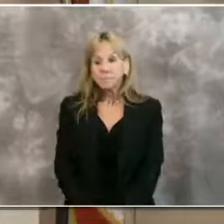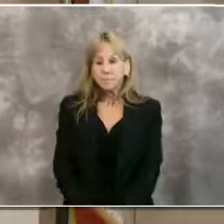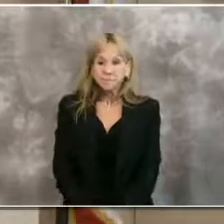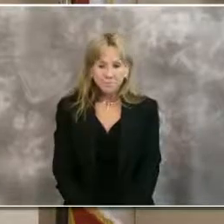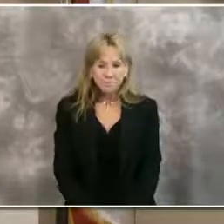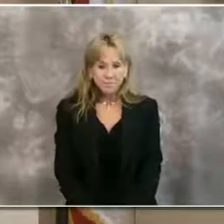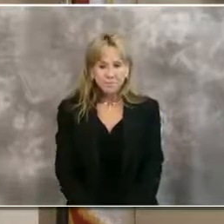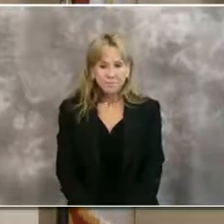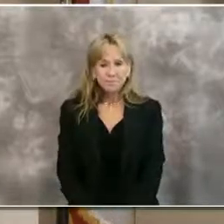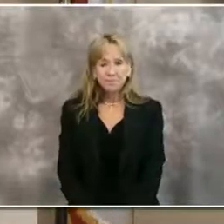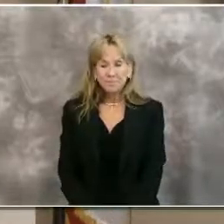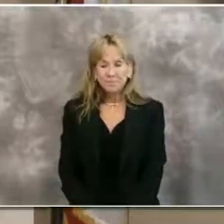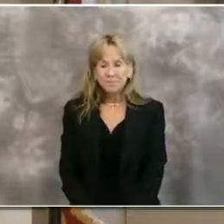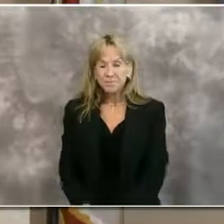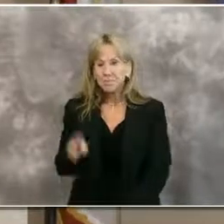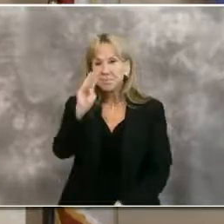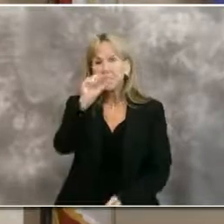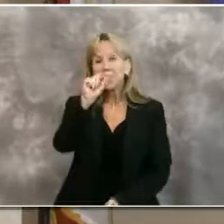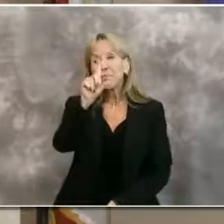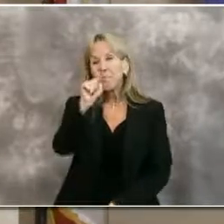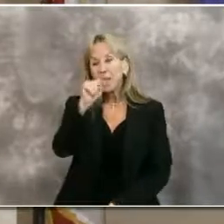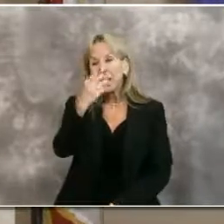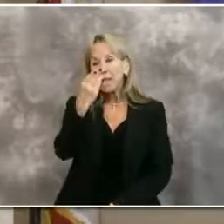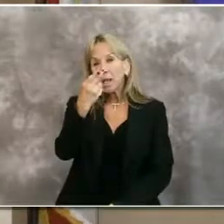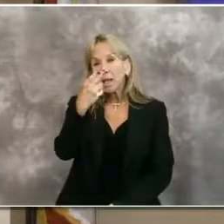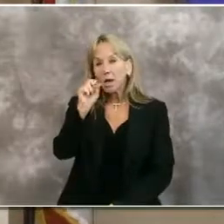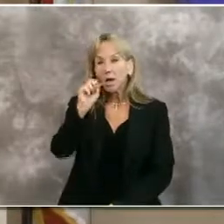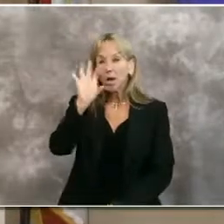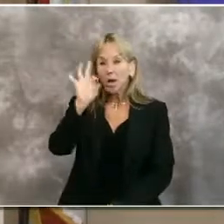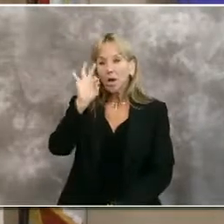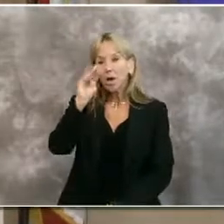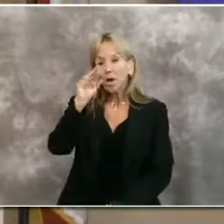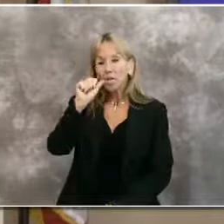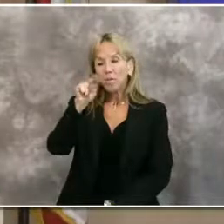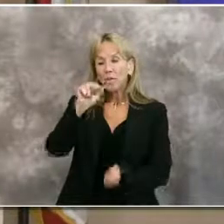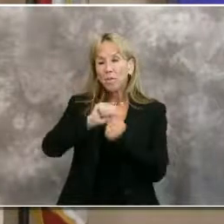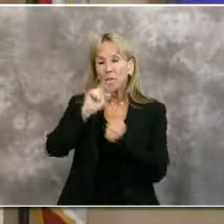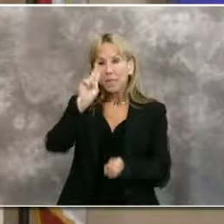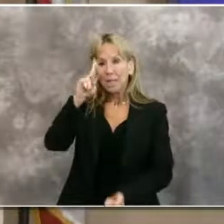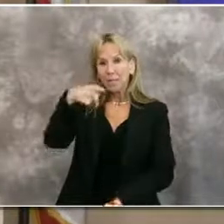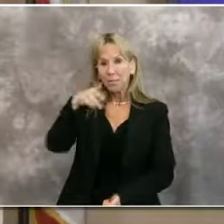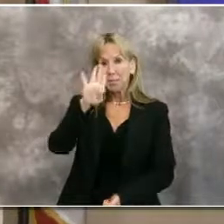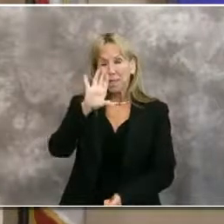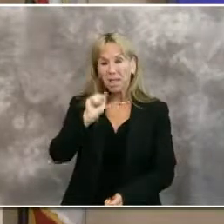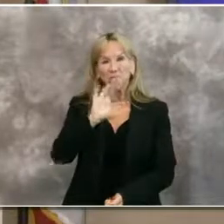Okay, next question. Matt Hoffman from KPBS, please state your question.